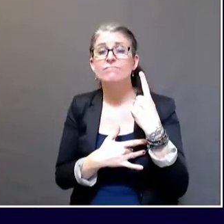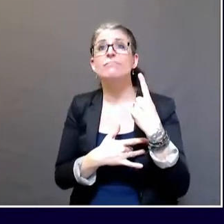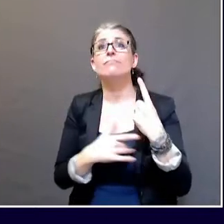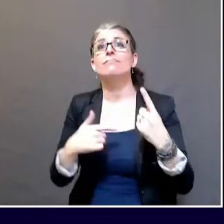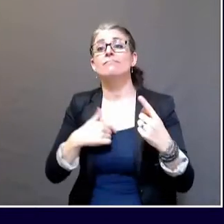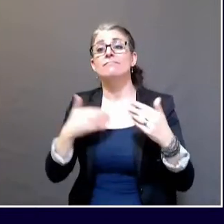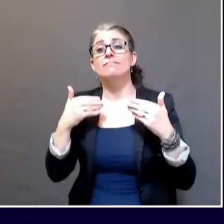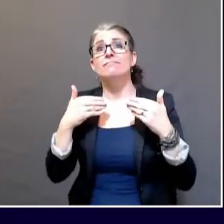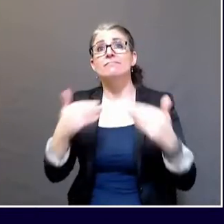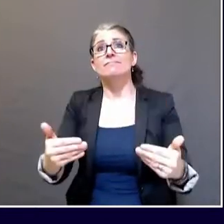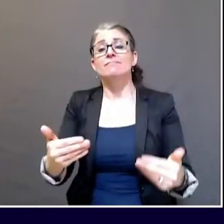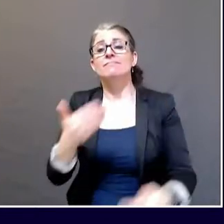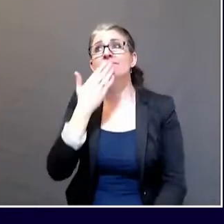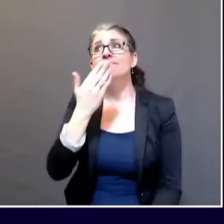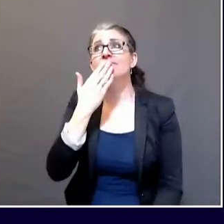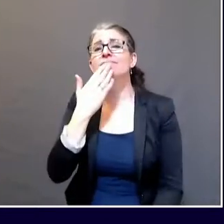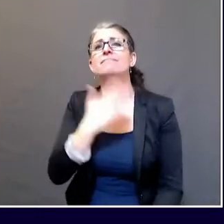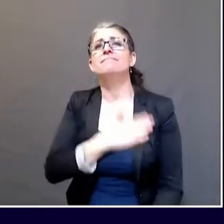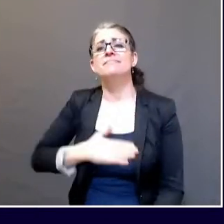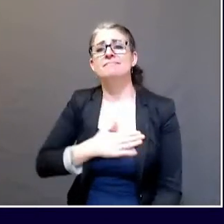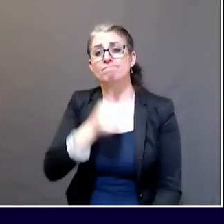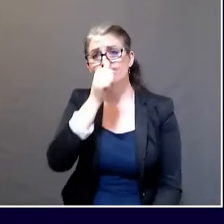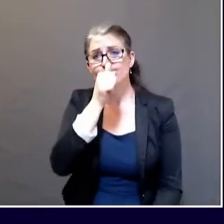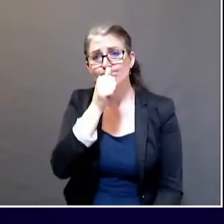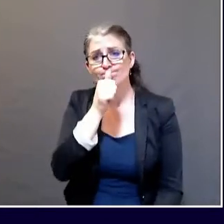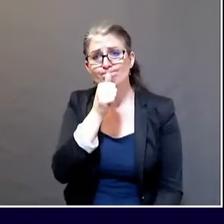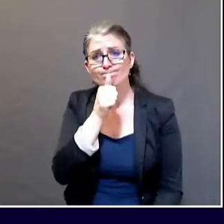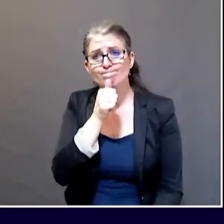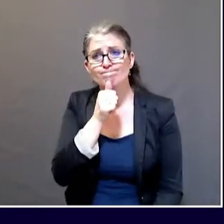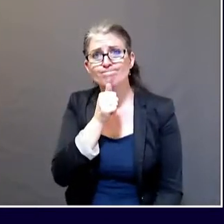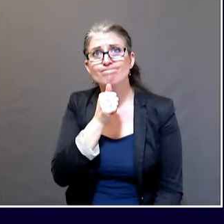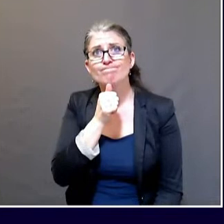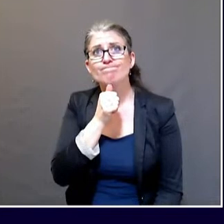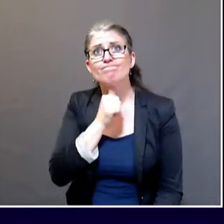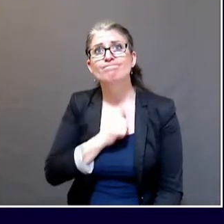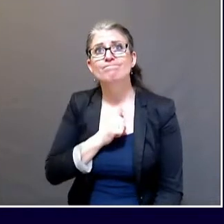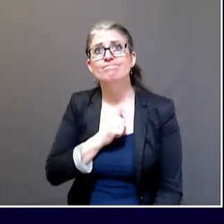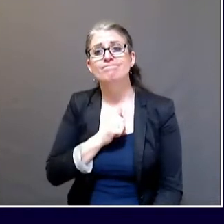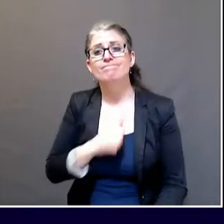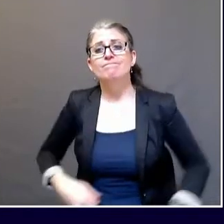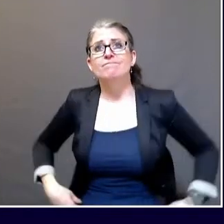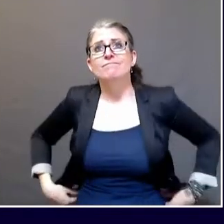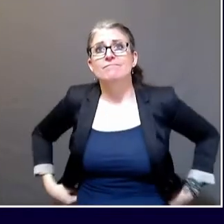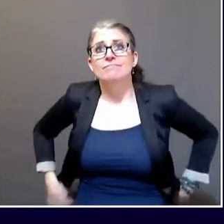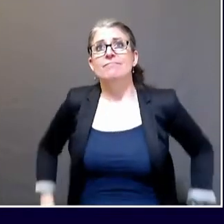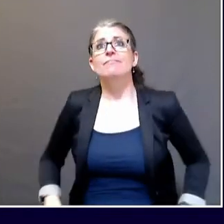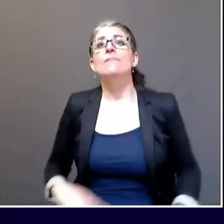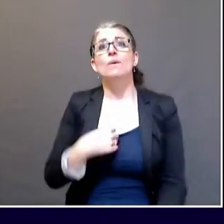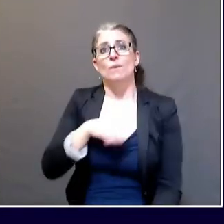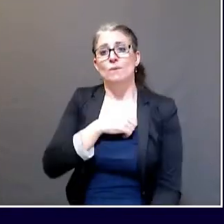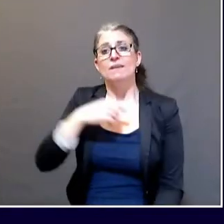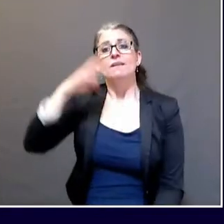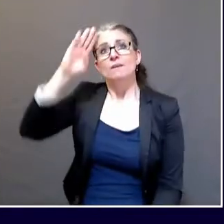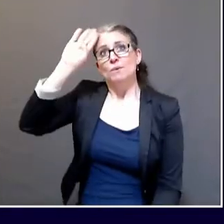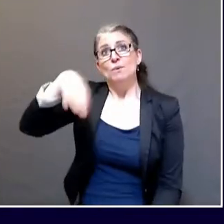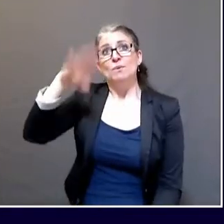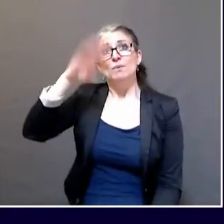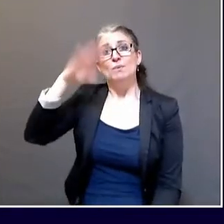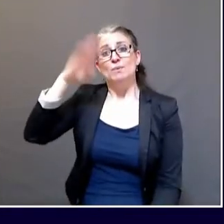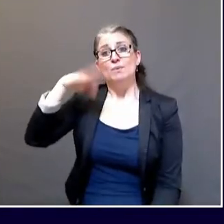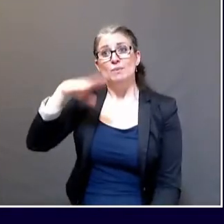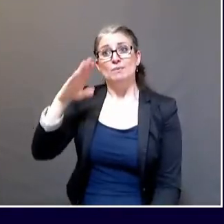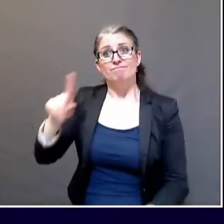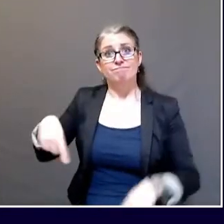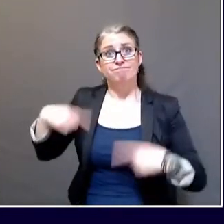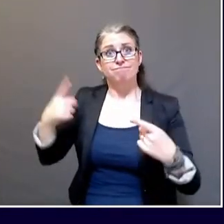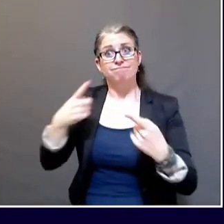a bit longer. The system, unfortunately, is such that we knew at the outset there would be more folks calling than there